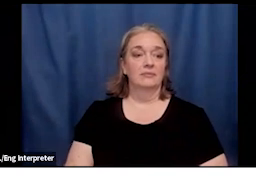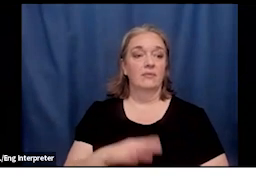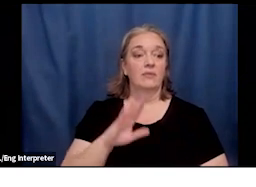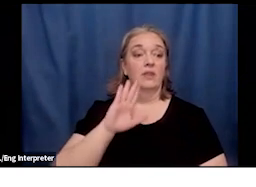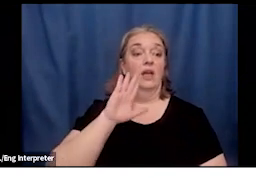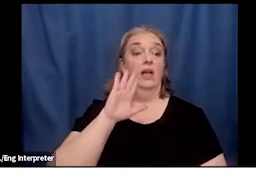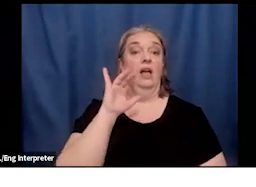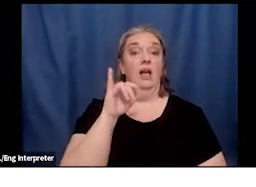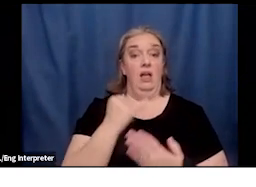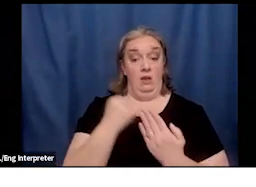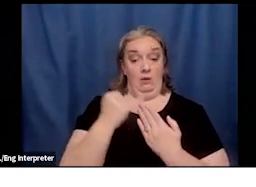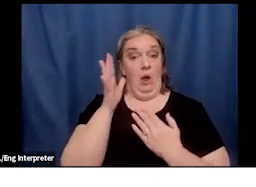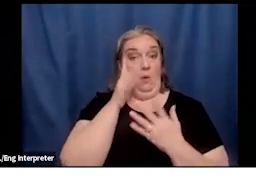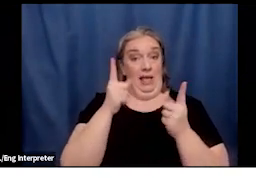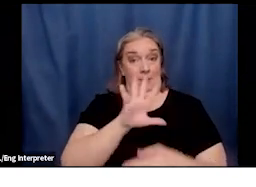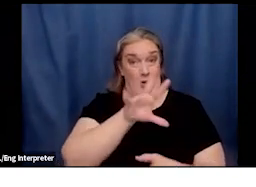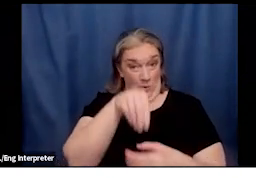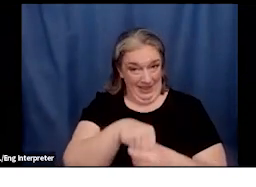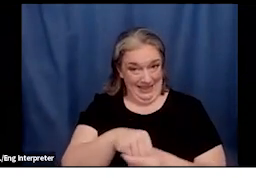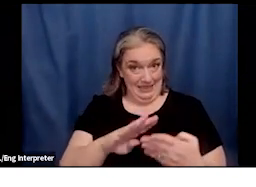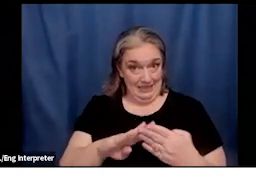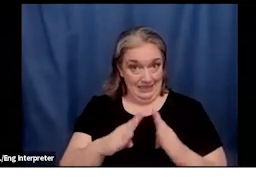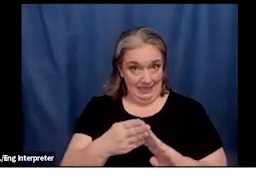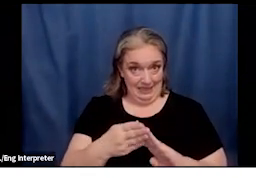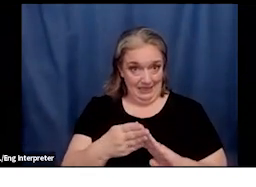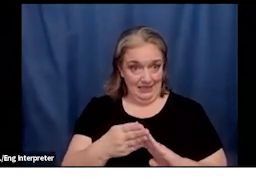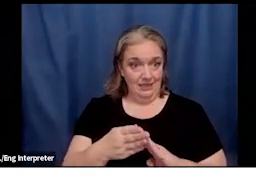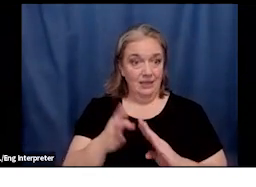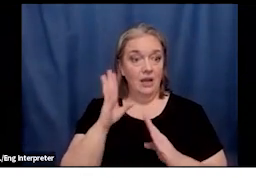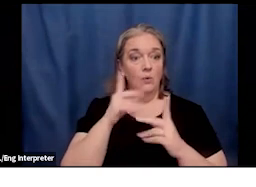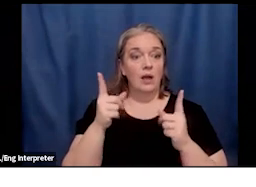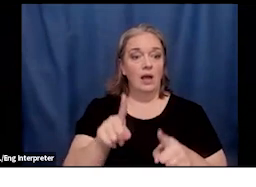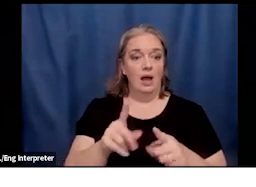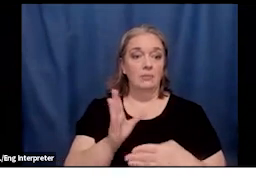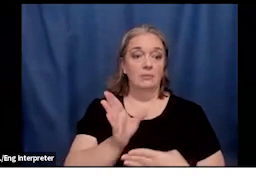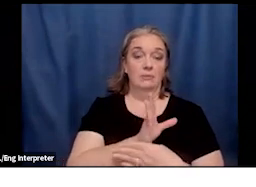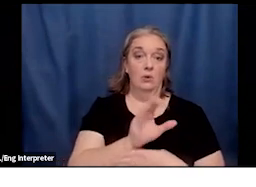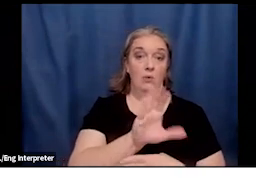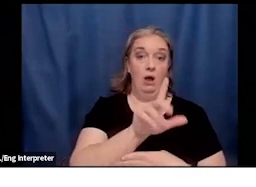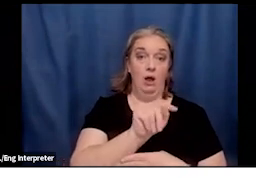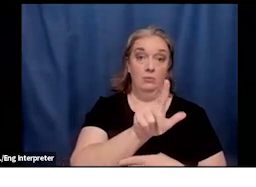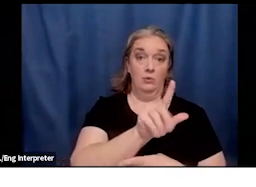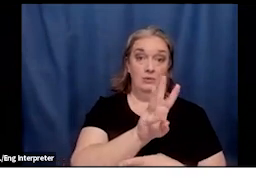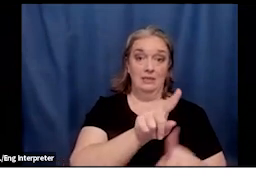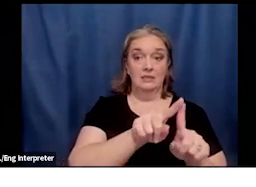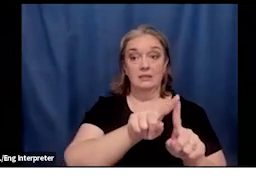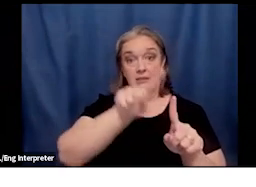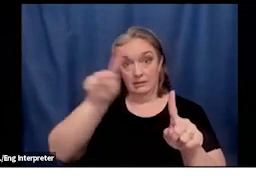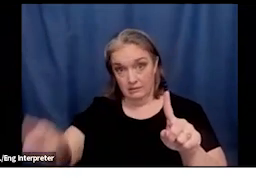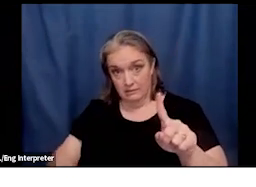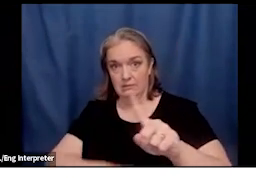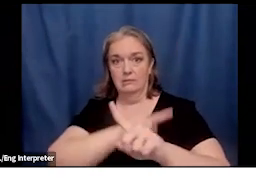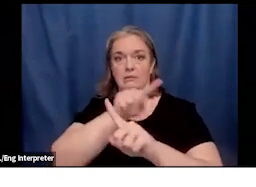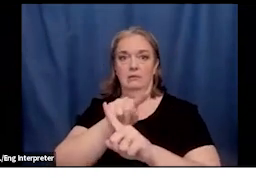within Boise city limits. That your project will occur between October 2026 and September 2027. So we're looking